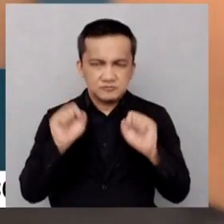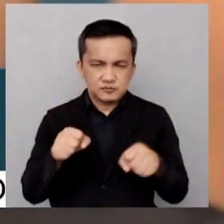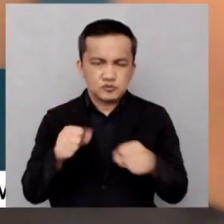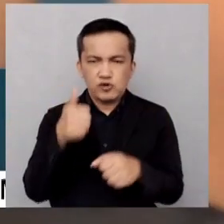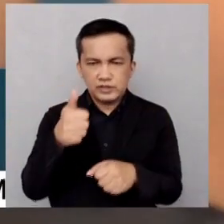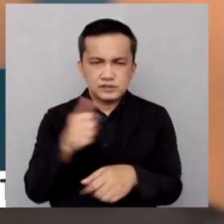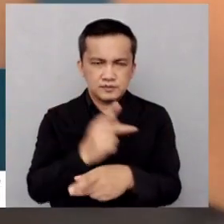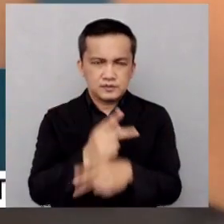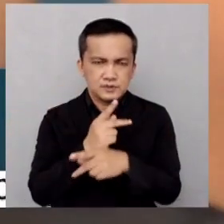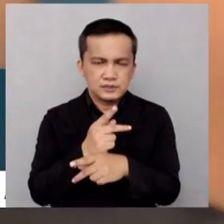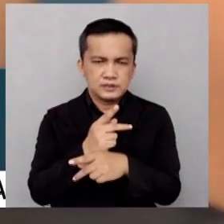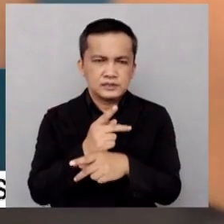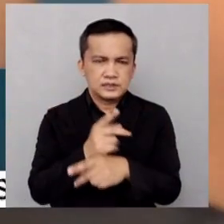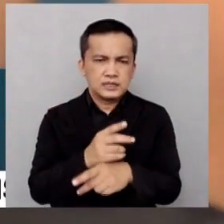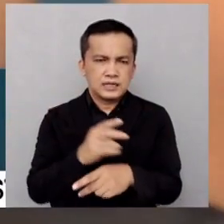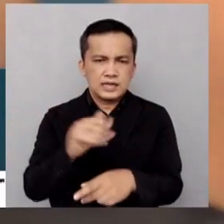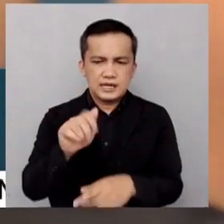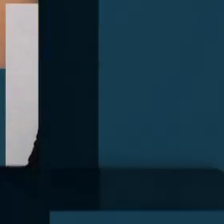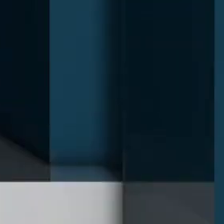in filtering ash.